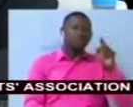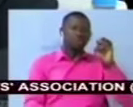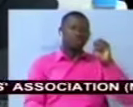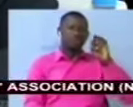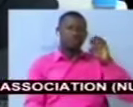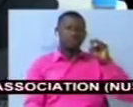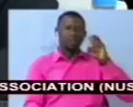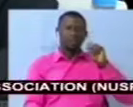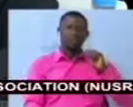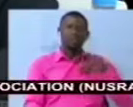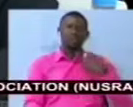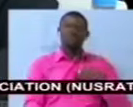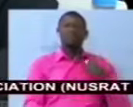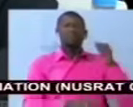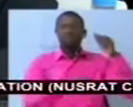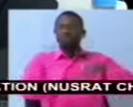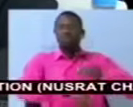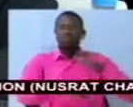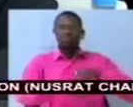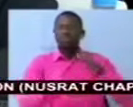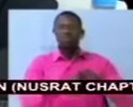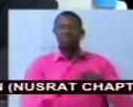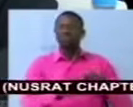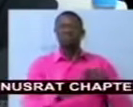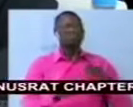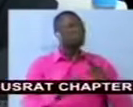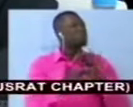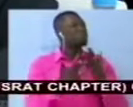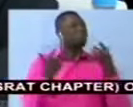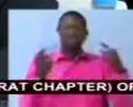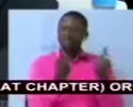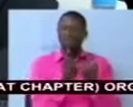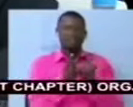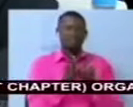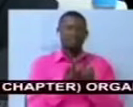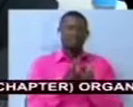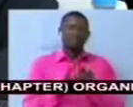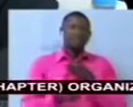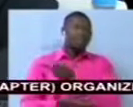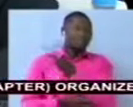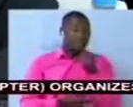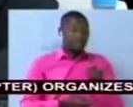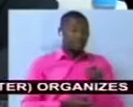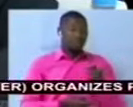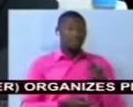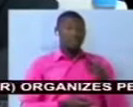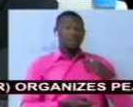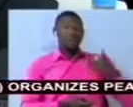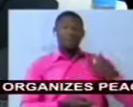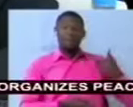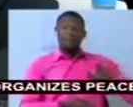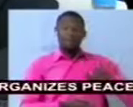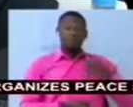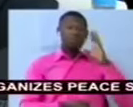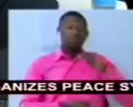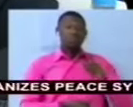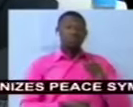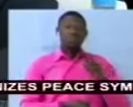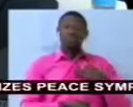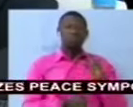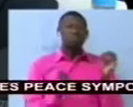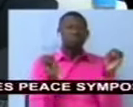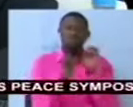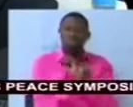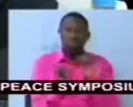and abuse. These citizens, some of whom committed no crime whatsoever,